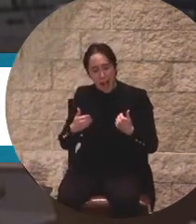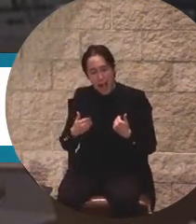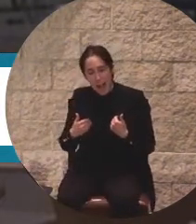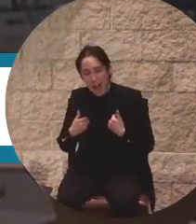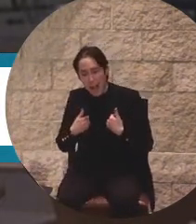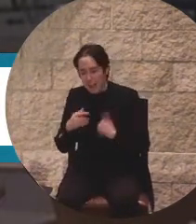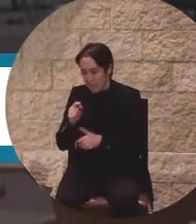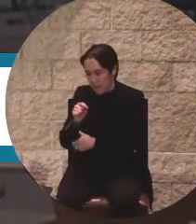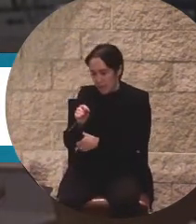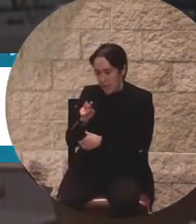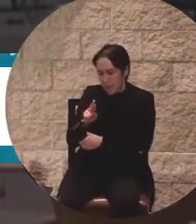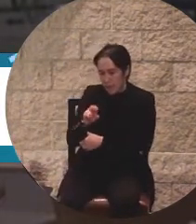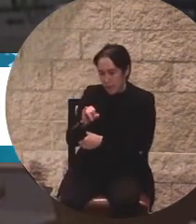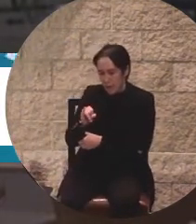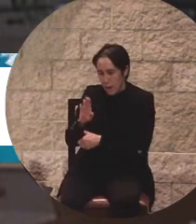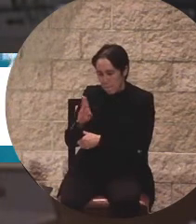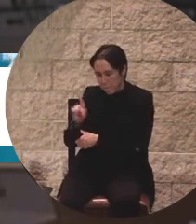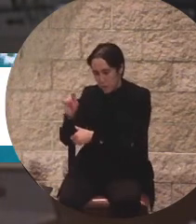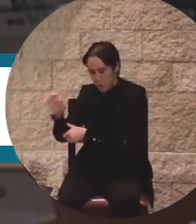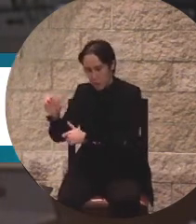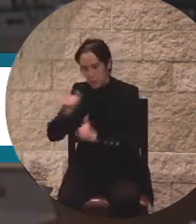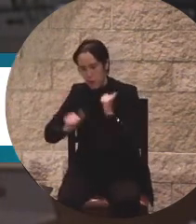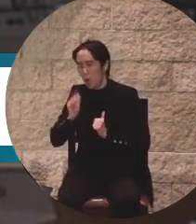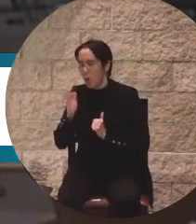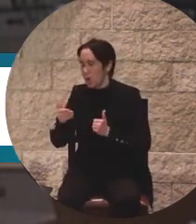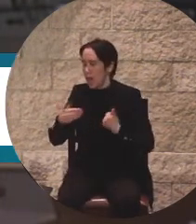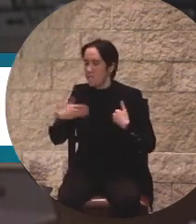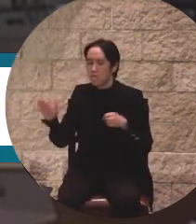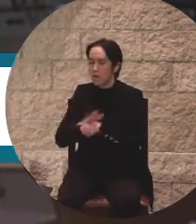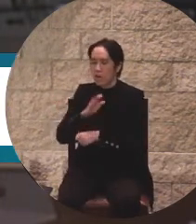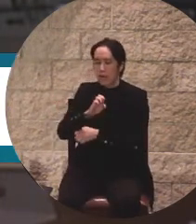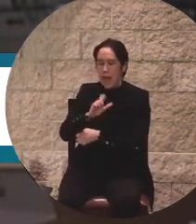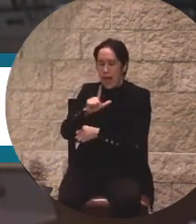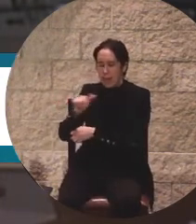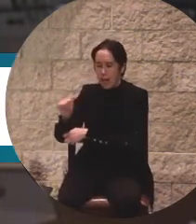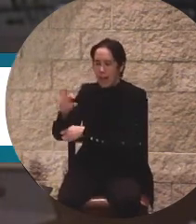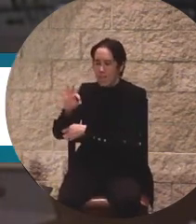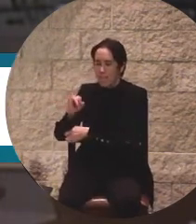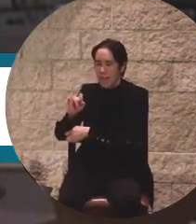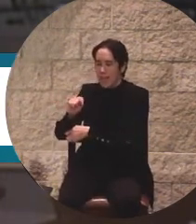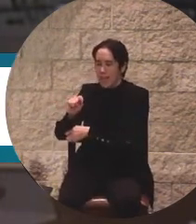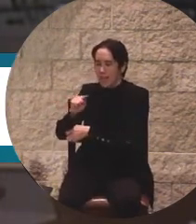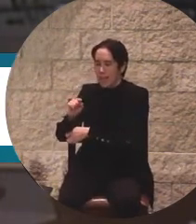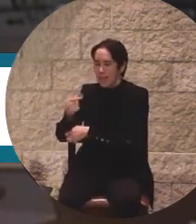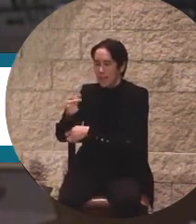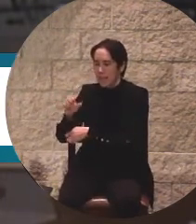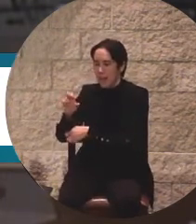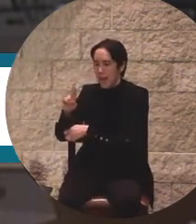Ella Fitzgerald album some year. Please call me for that one.